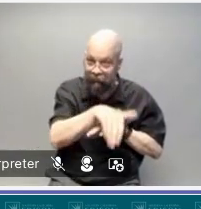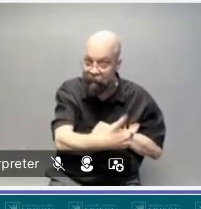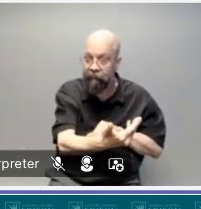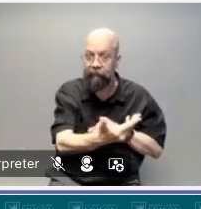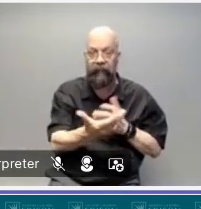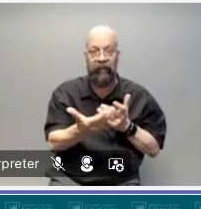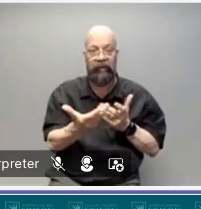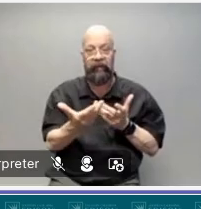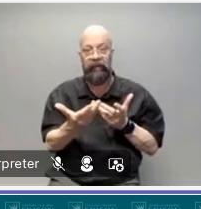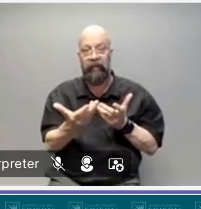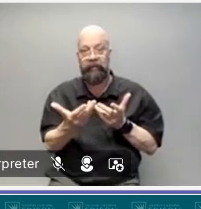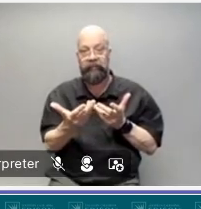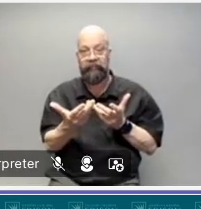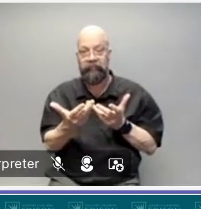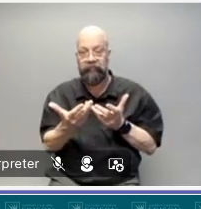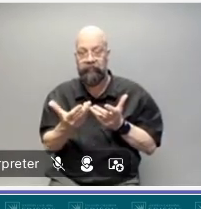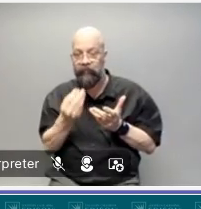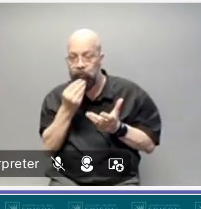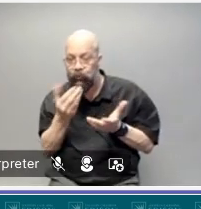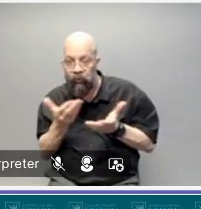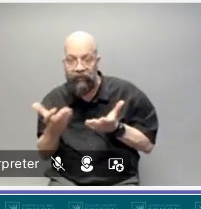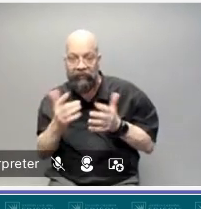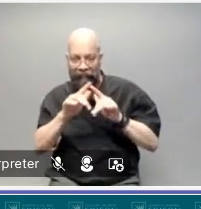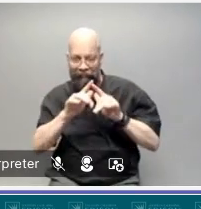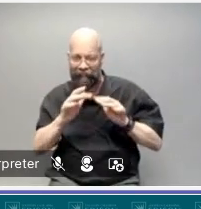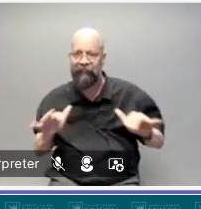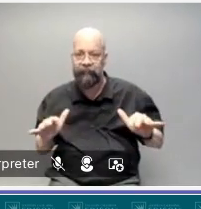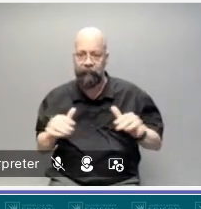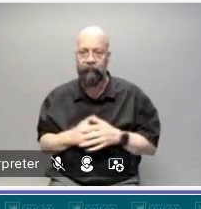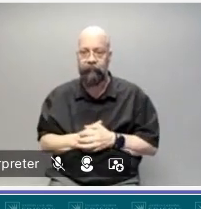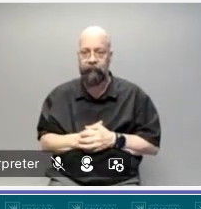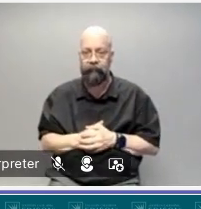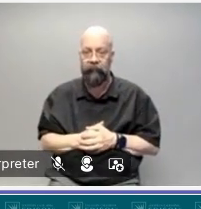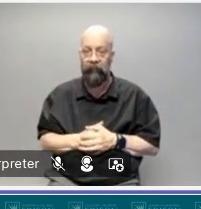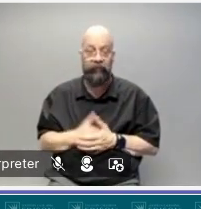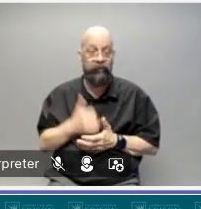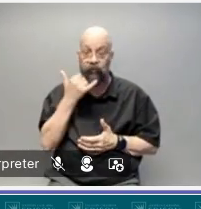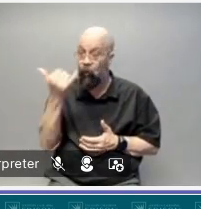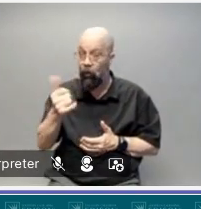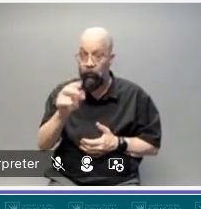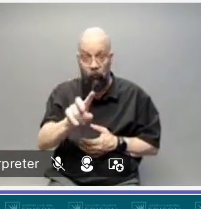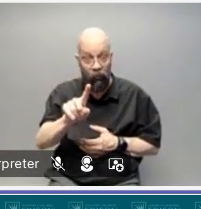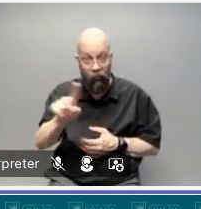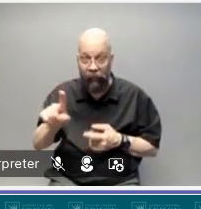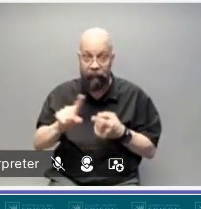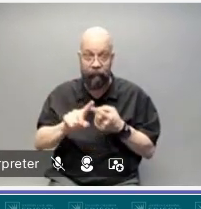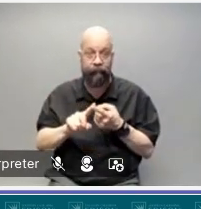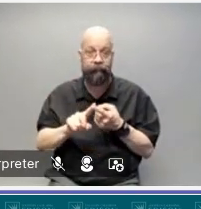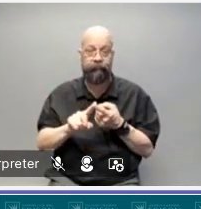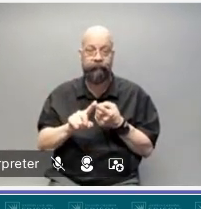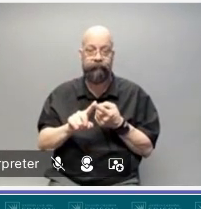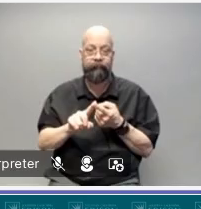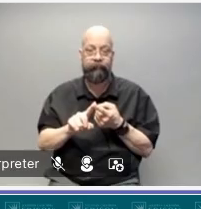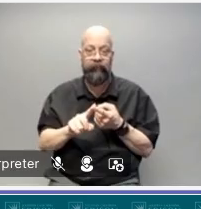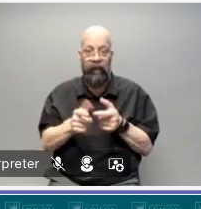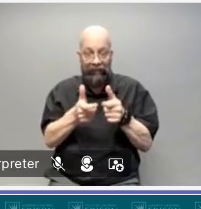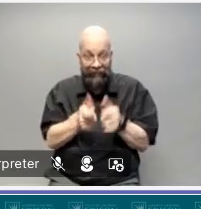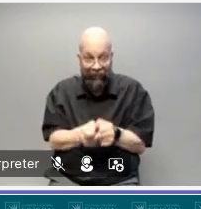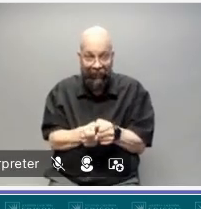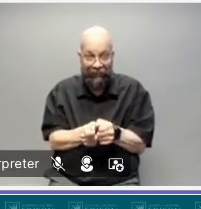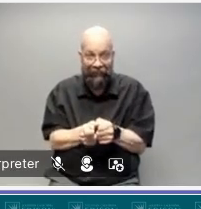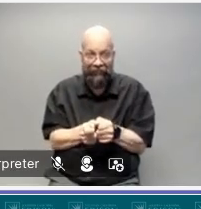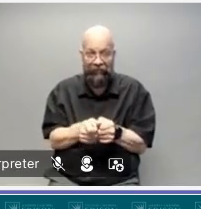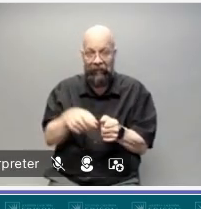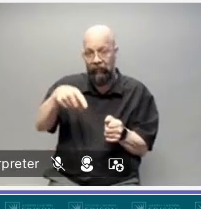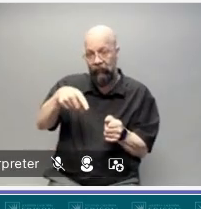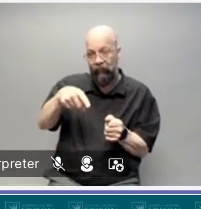services. Customers with access and functional needs can dial 211 during a PSPS, text the word